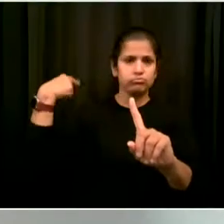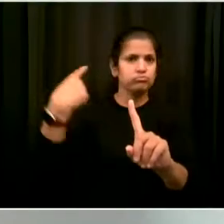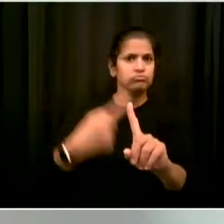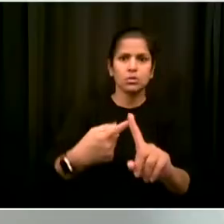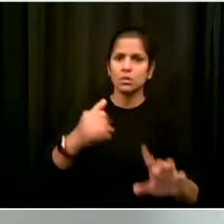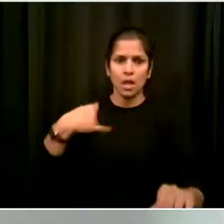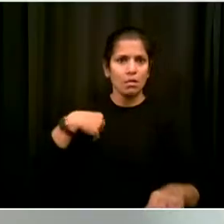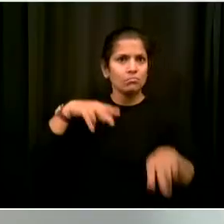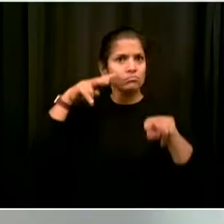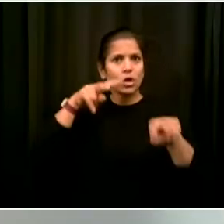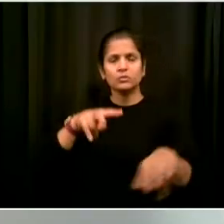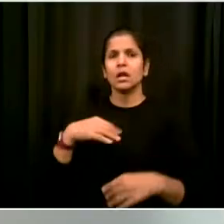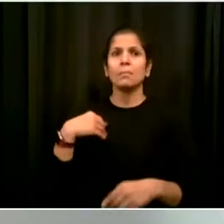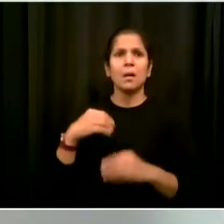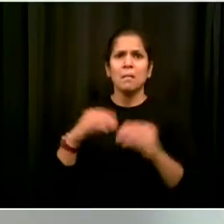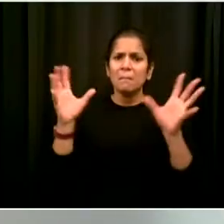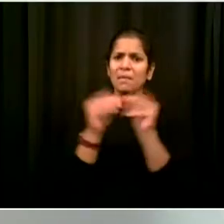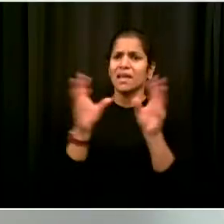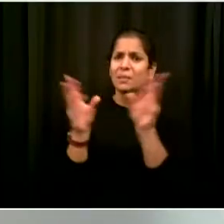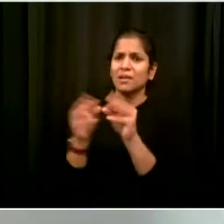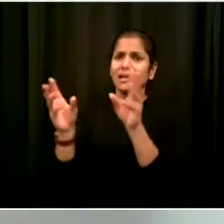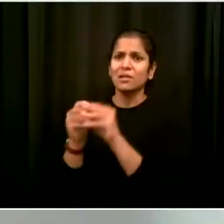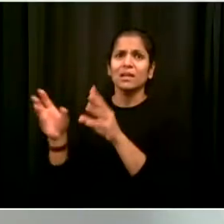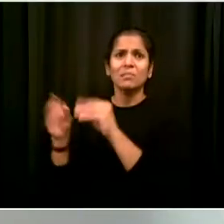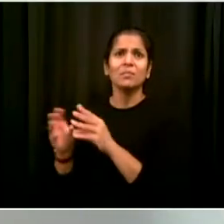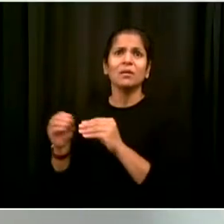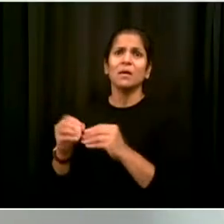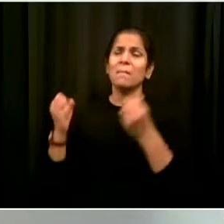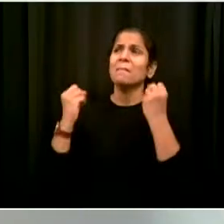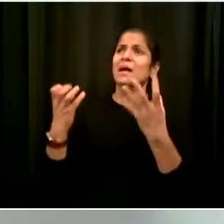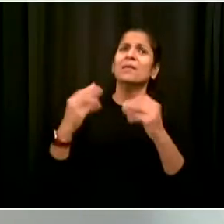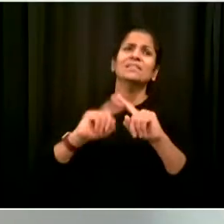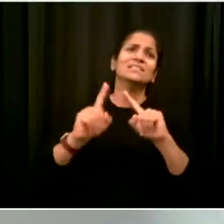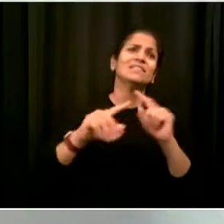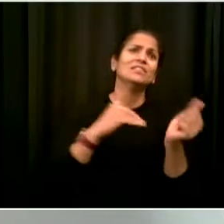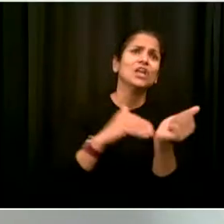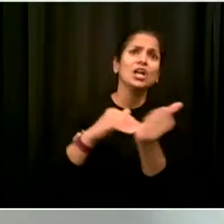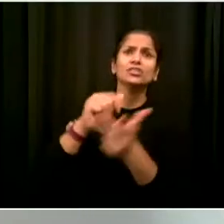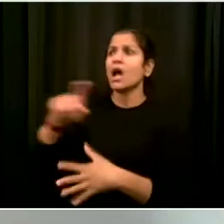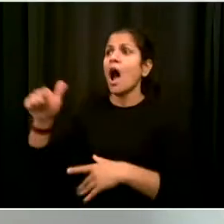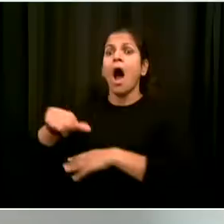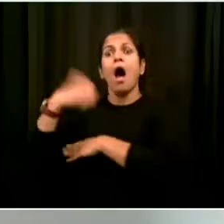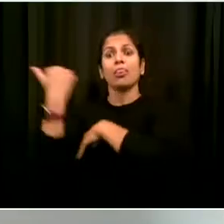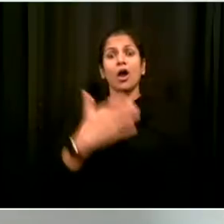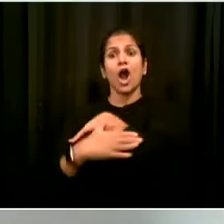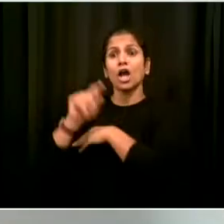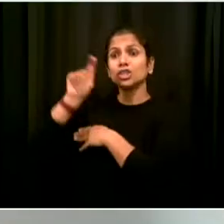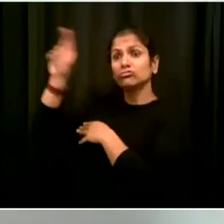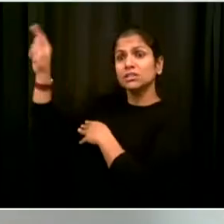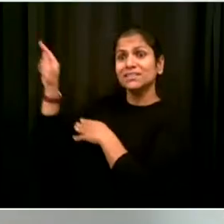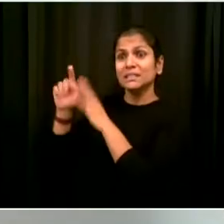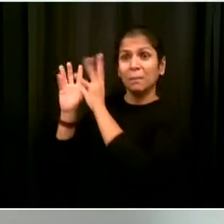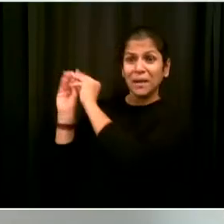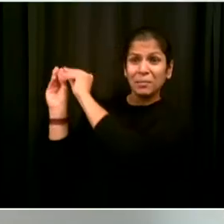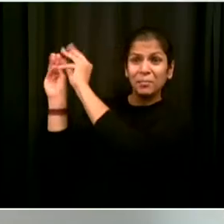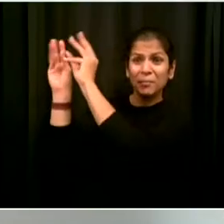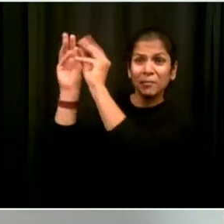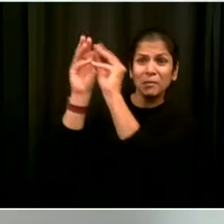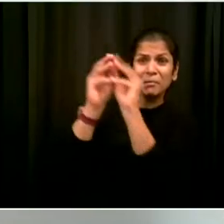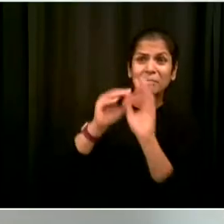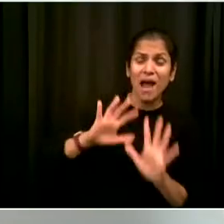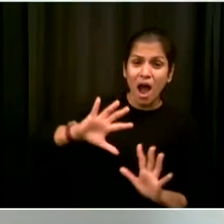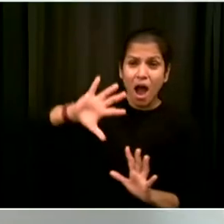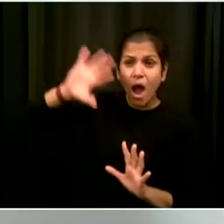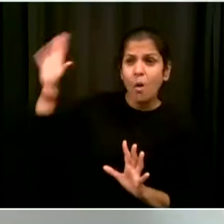world. Everything we know about the vaccine that is about to be authorized by the FDA is that it is